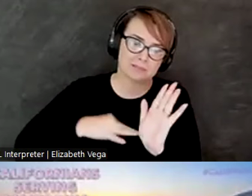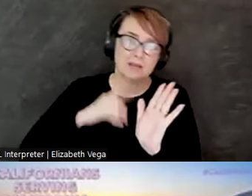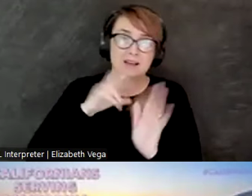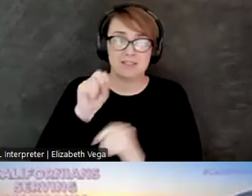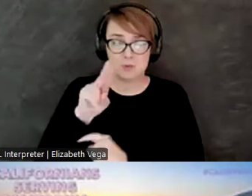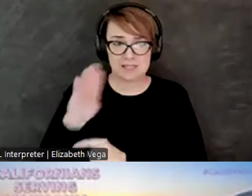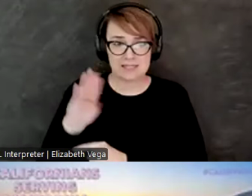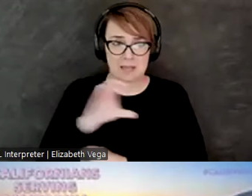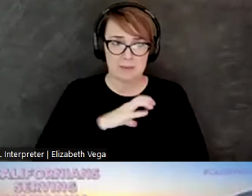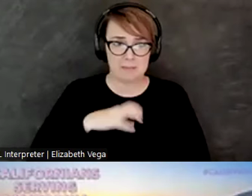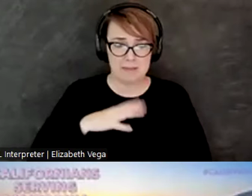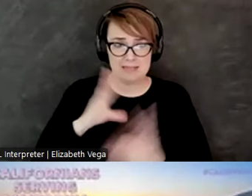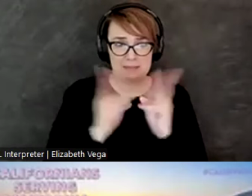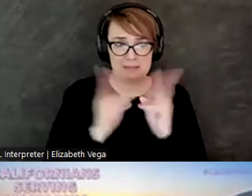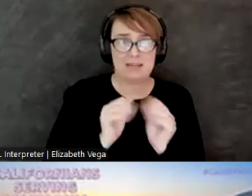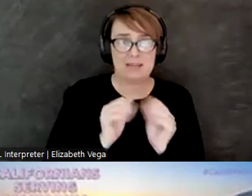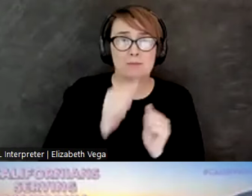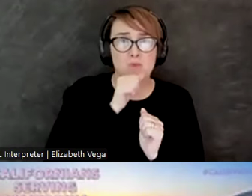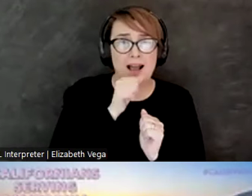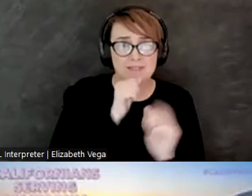sessions, secret meetings?